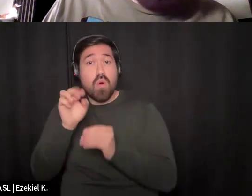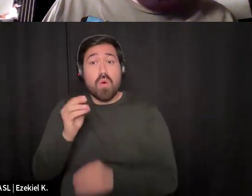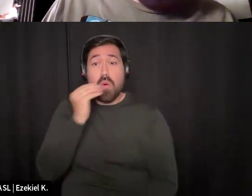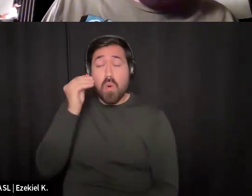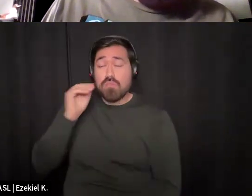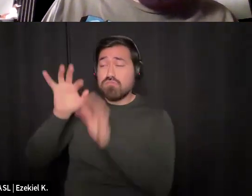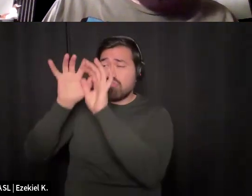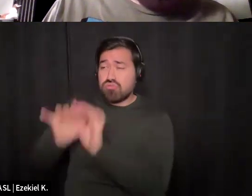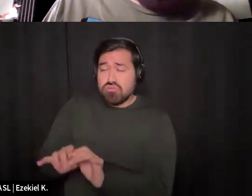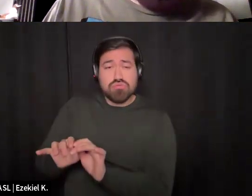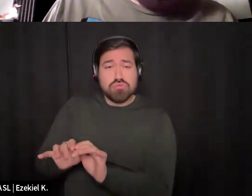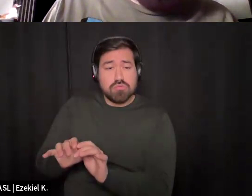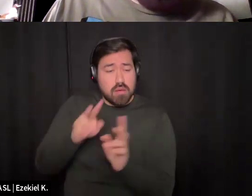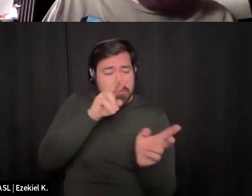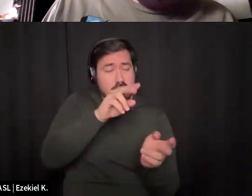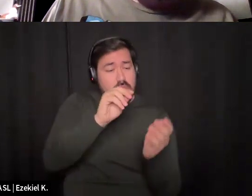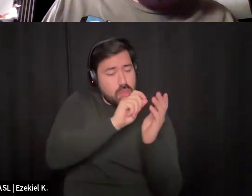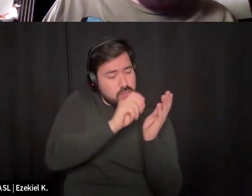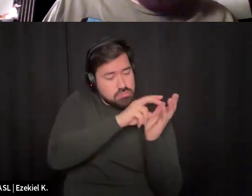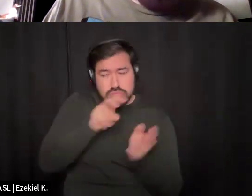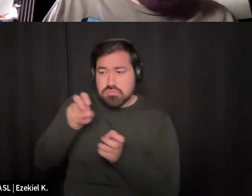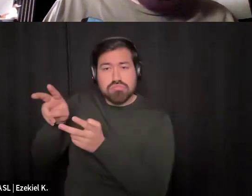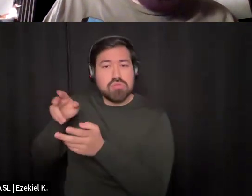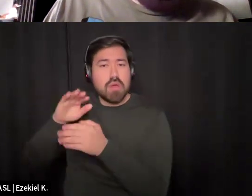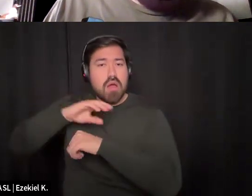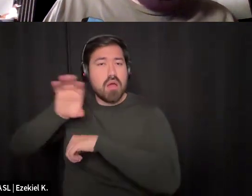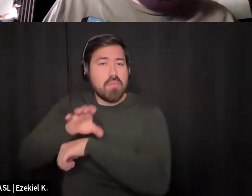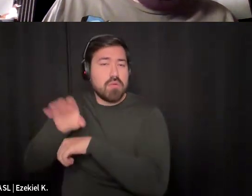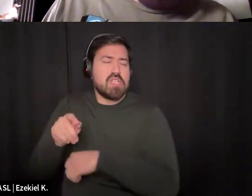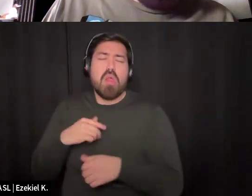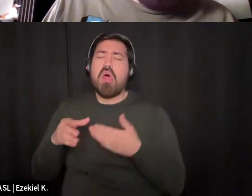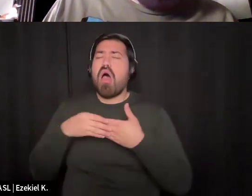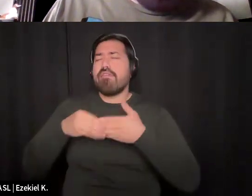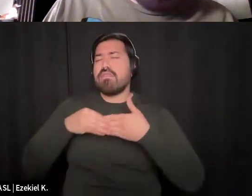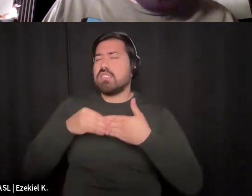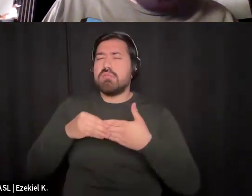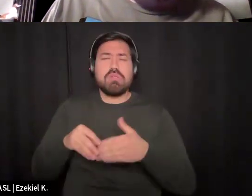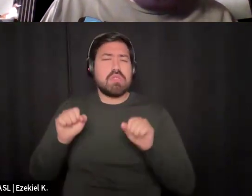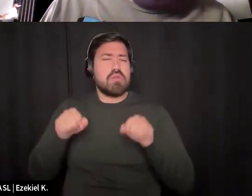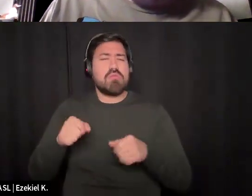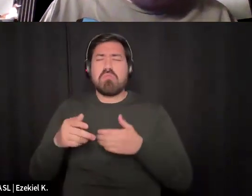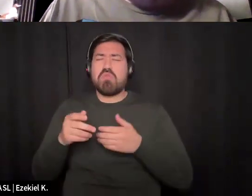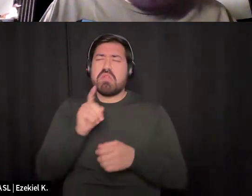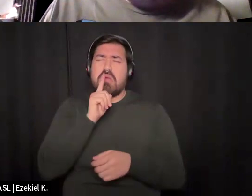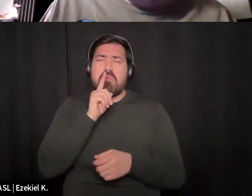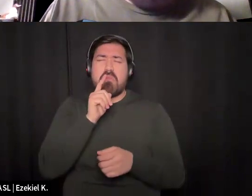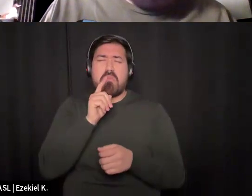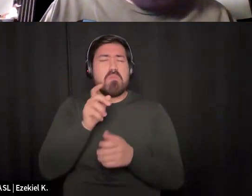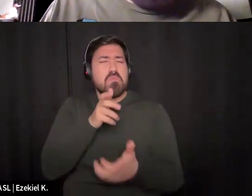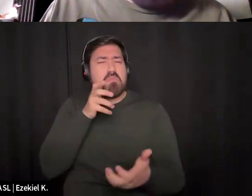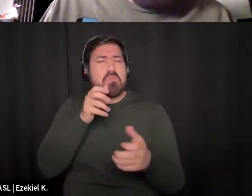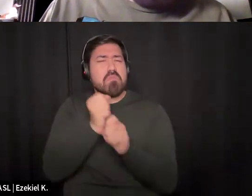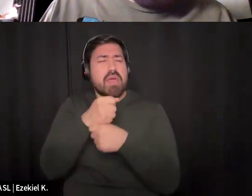something that's, there's a lot of flexibility in it, that you can really make it what you want it to be. And